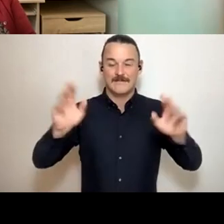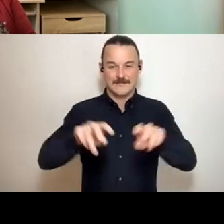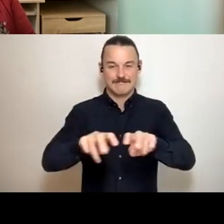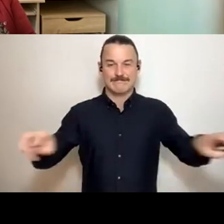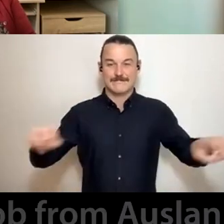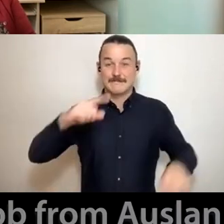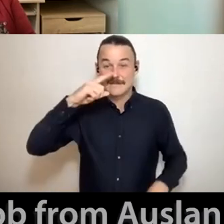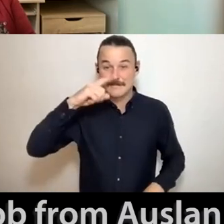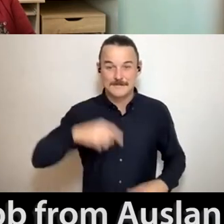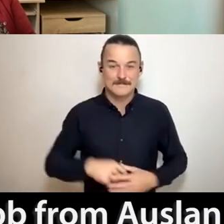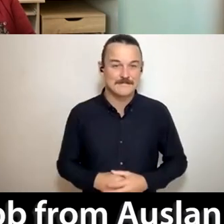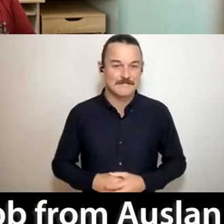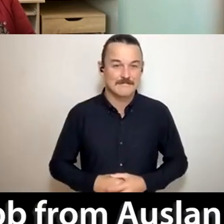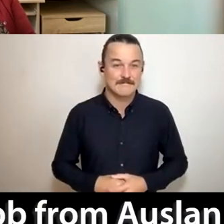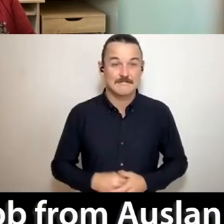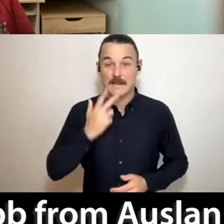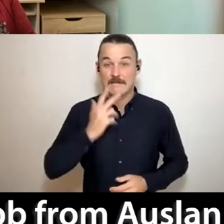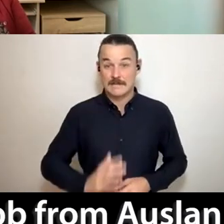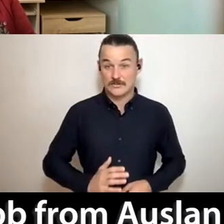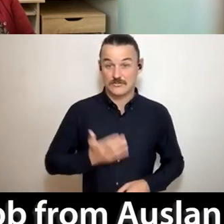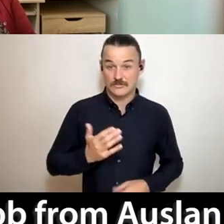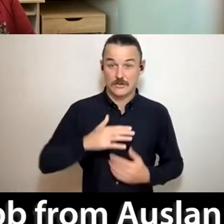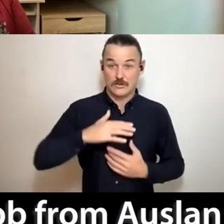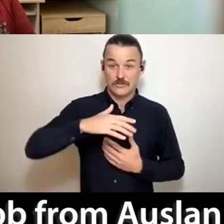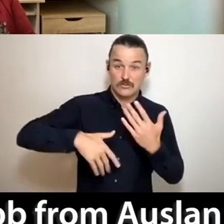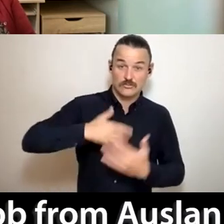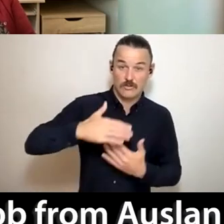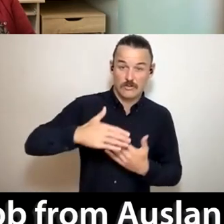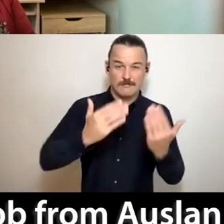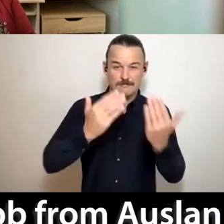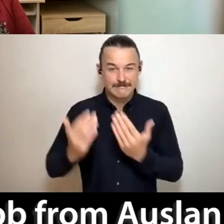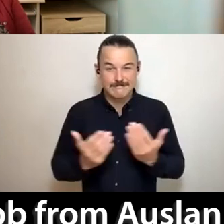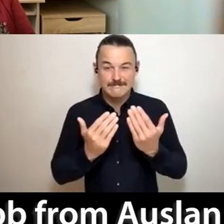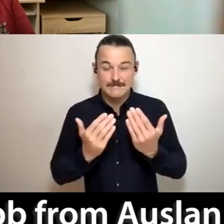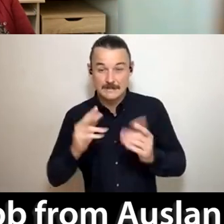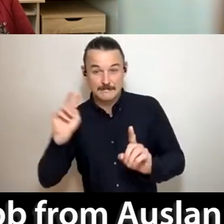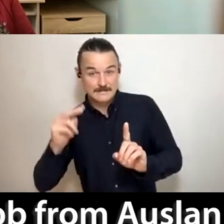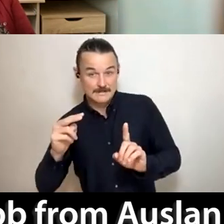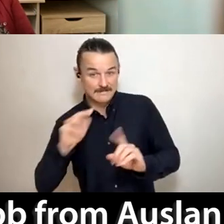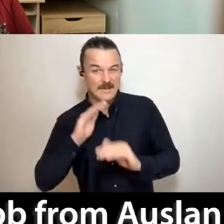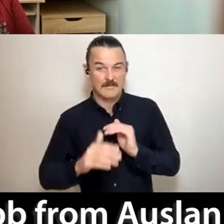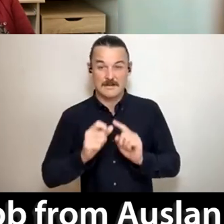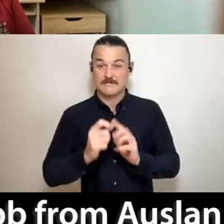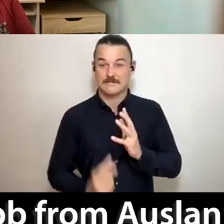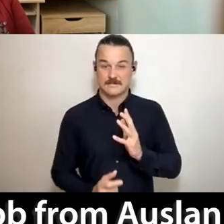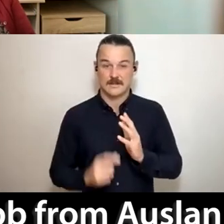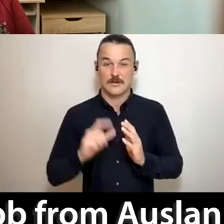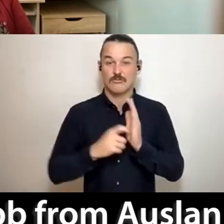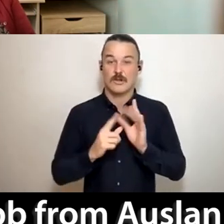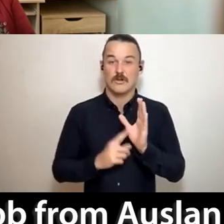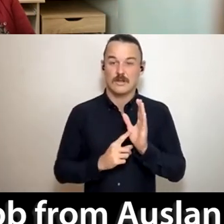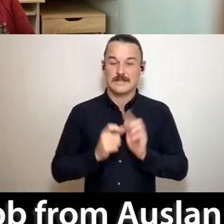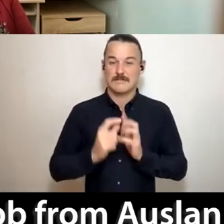and you know, if you're interested in sociological perspectives on disability, you know, the critical disability studies group